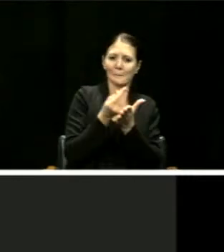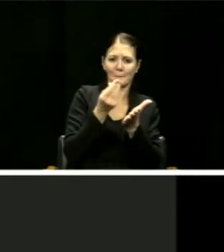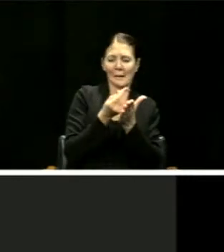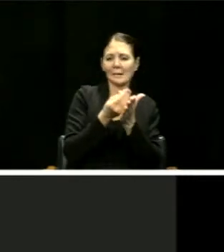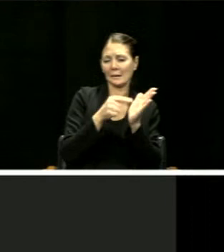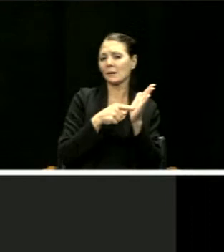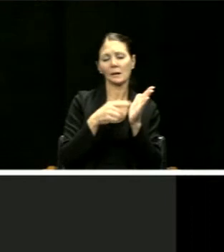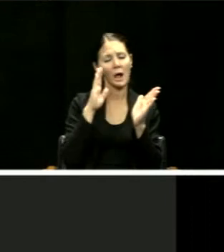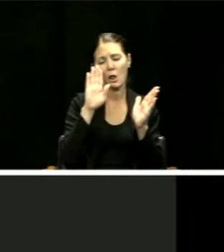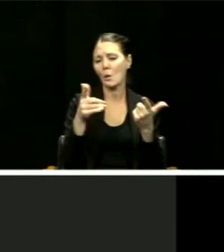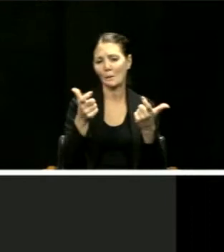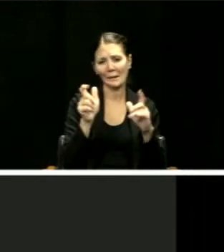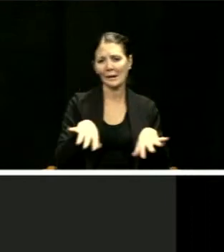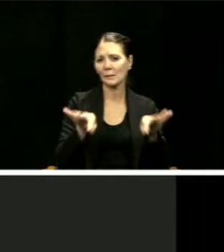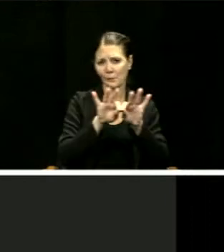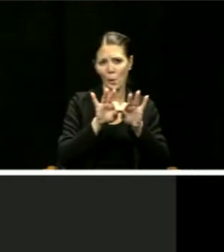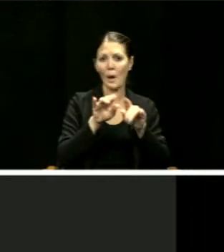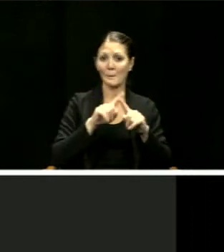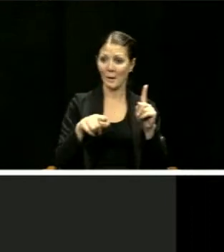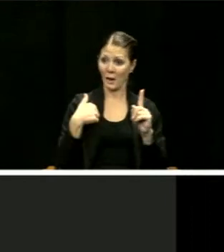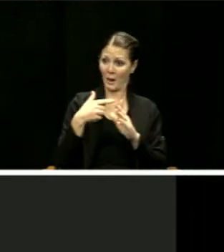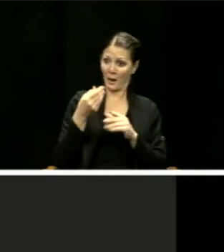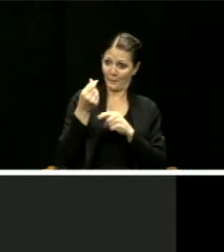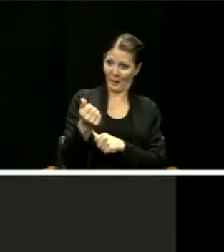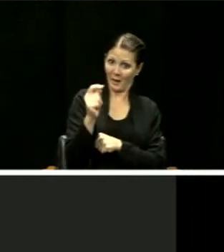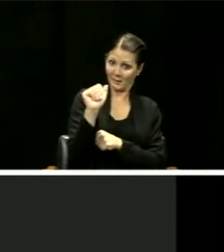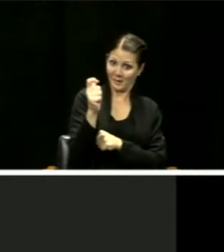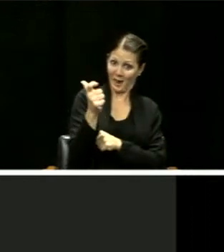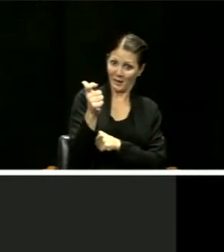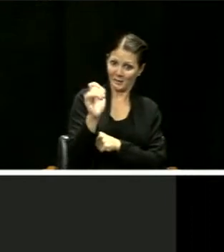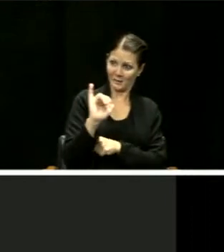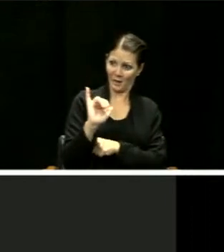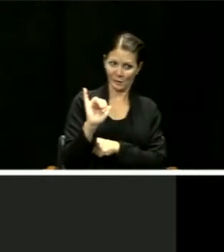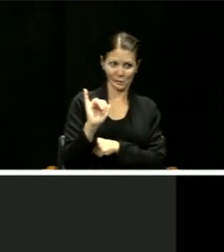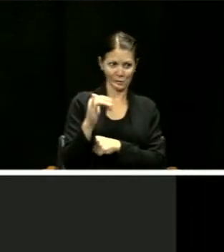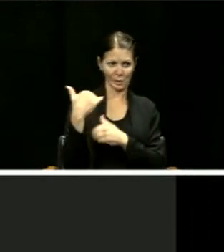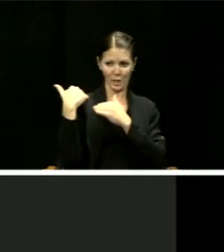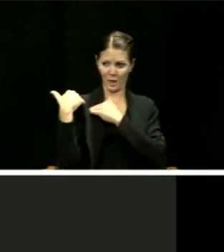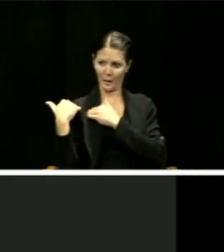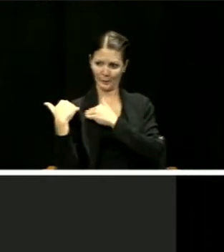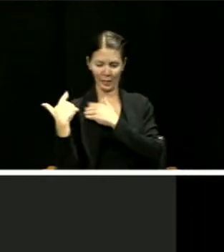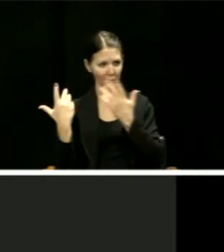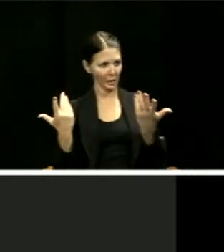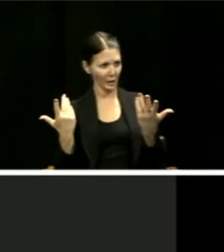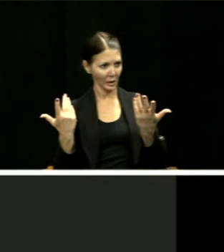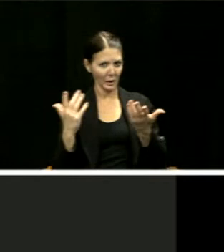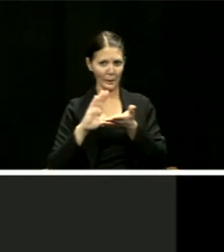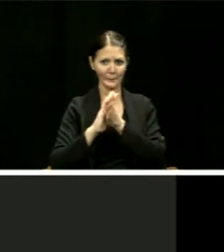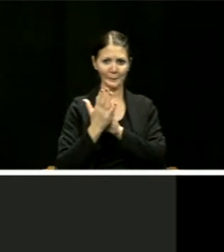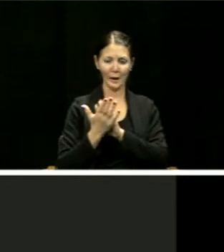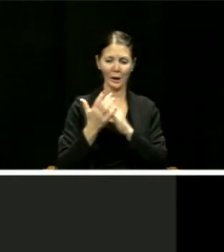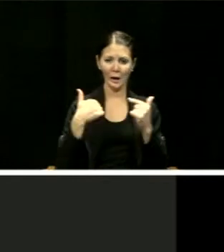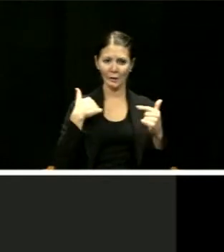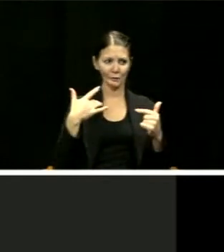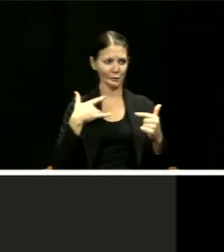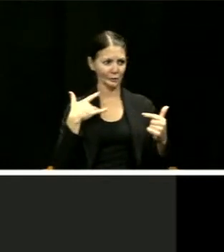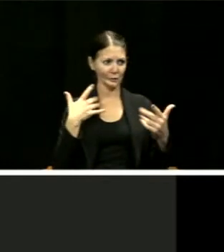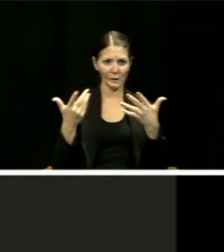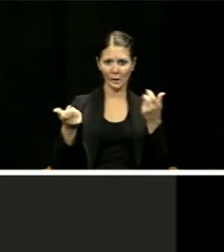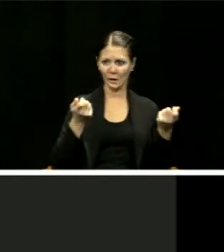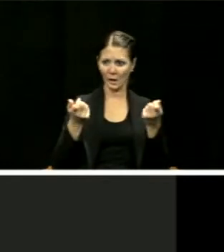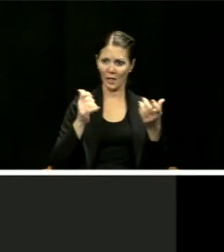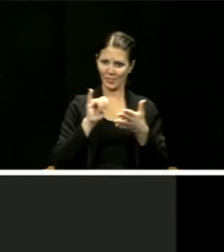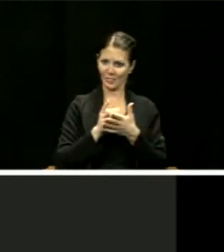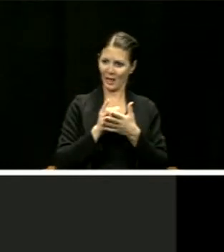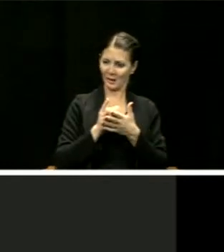involved, but as a taxpayer, it's also, I mean, if there's a liability issue involved there, that's also would reflect upon